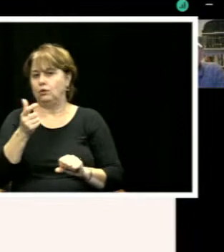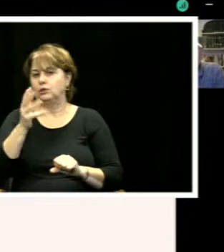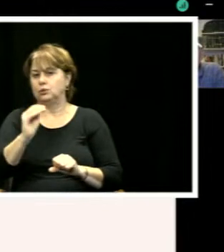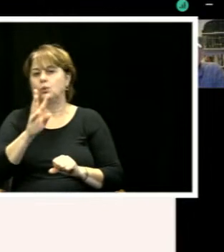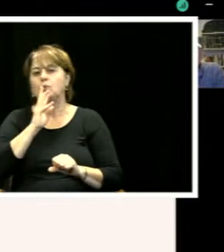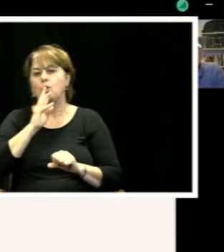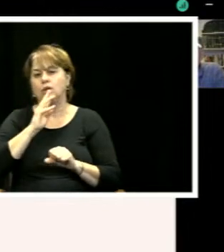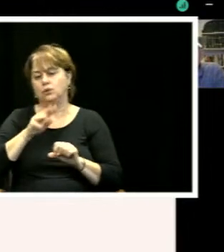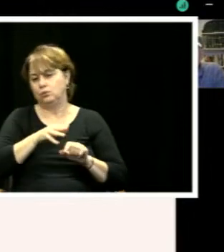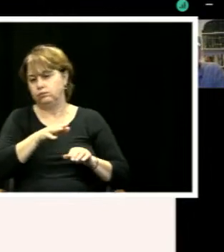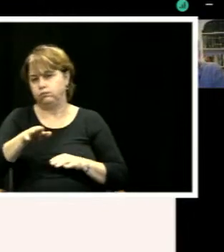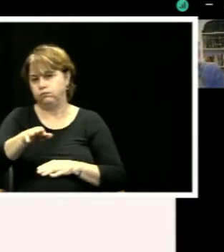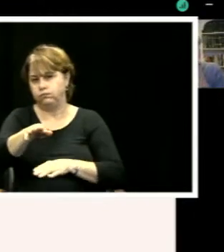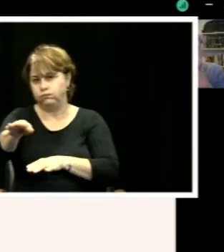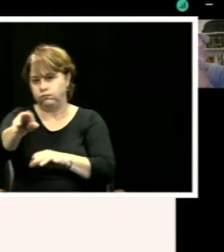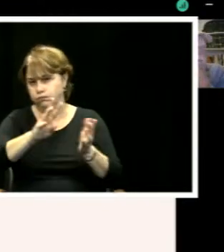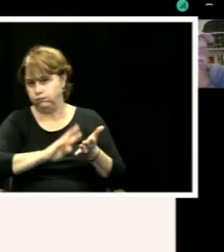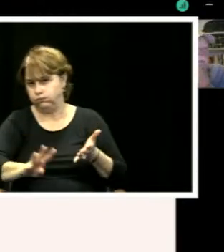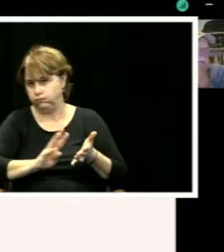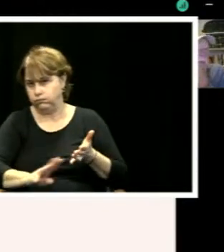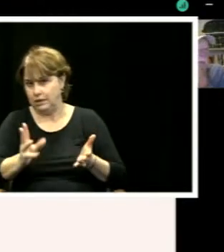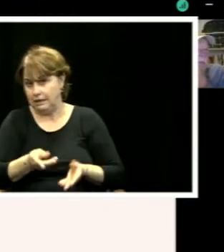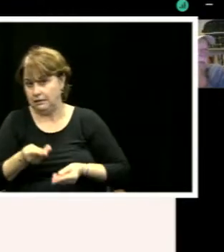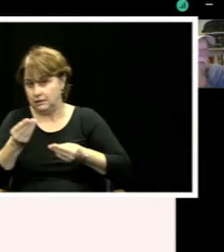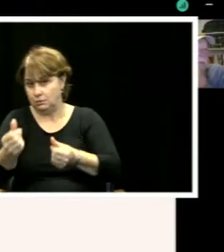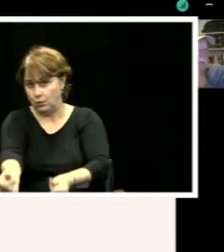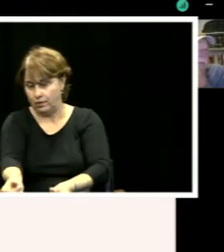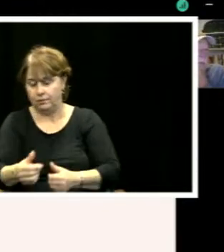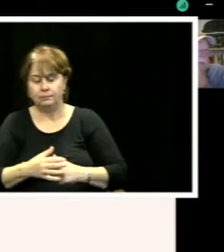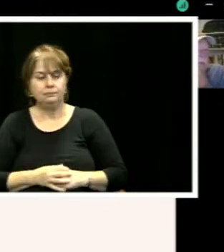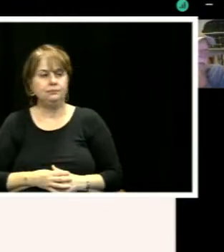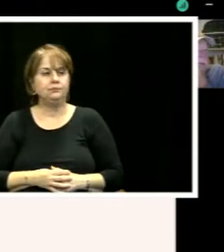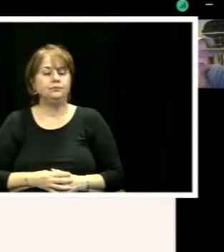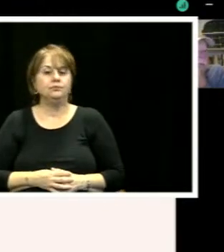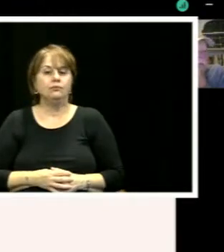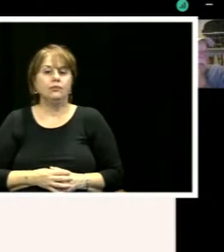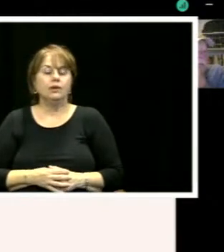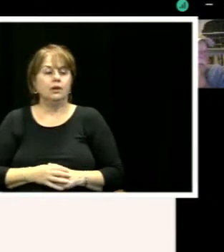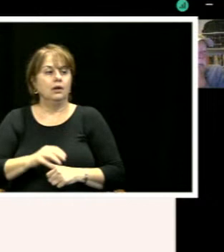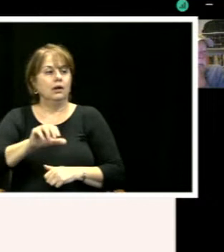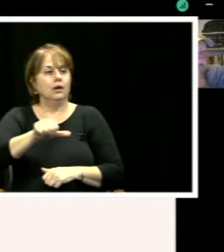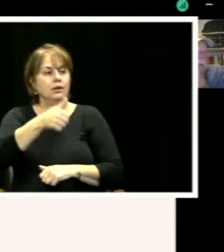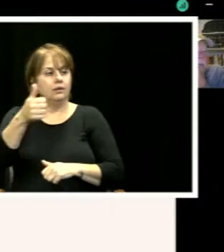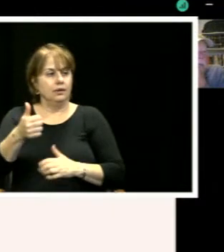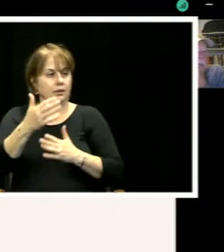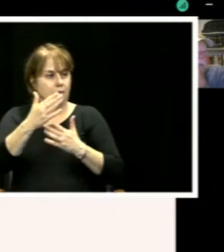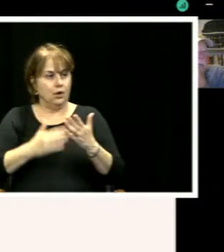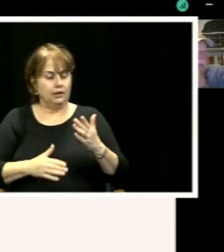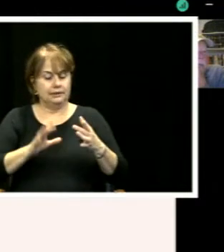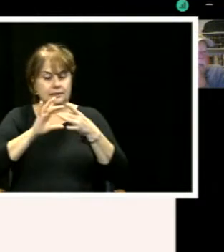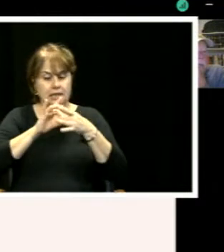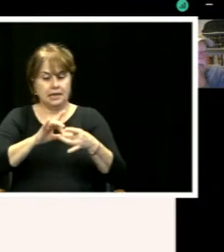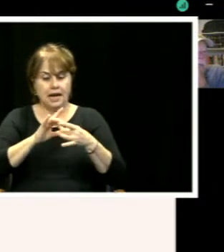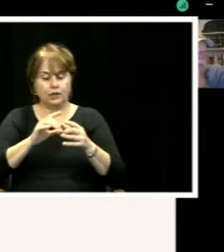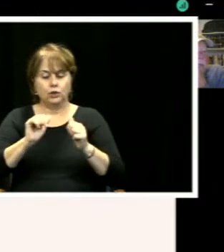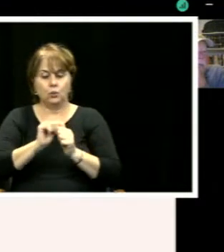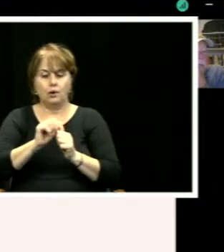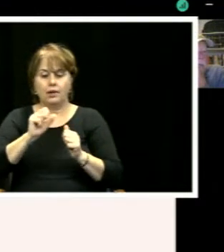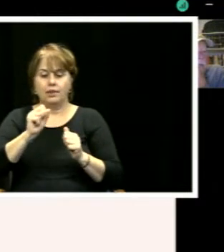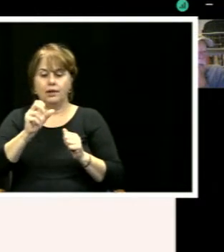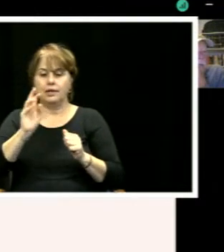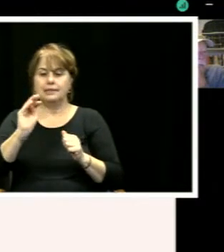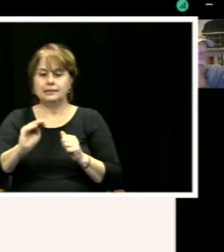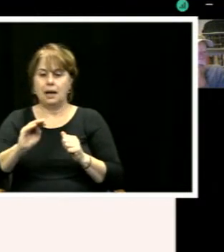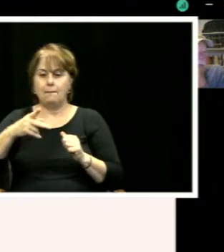flooding. The secondary objective would be, as Mr. Martin was mentioned, is related to the connection of sump pumps, foundation drains, and